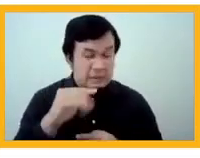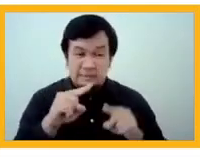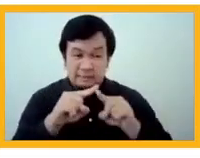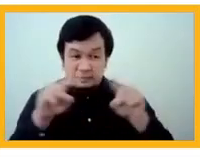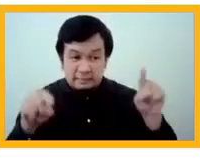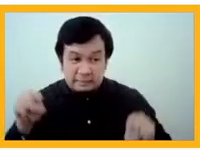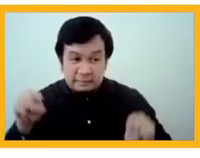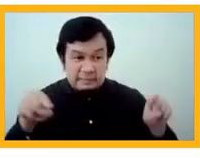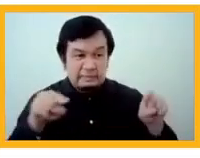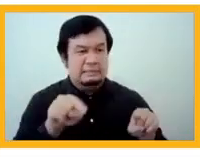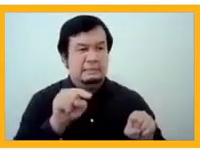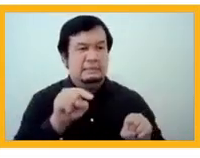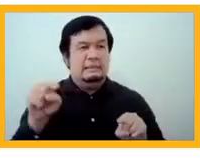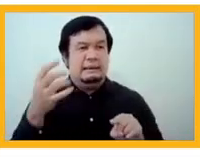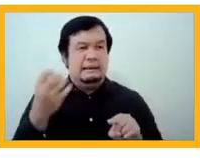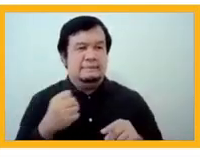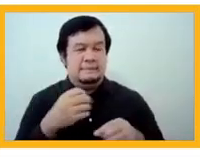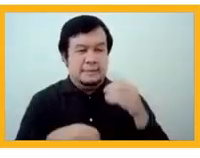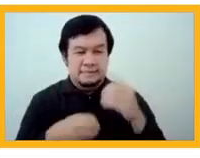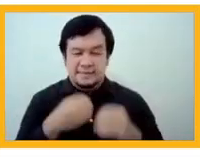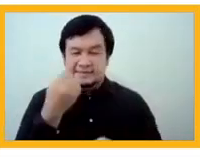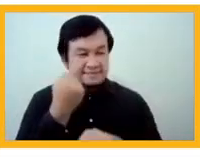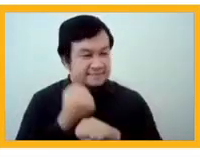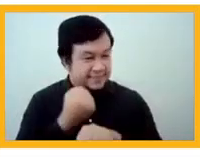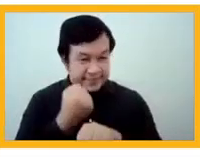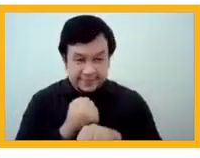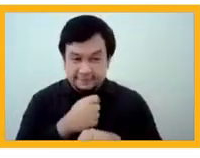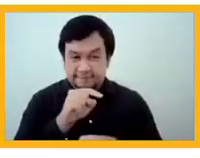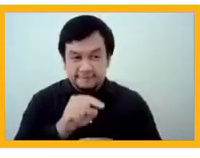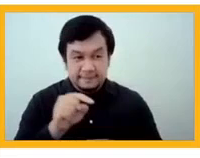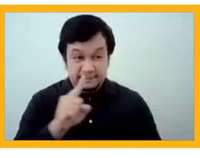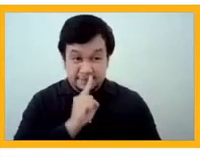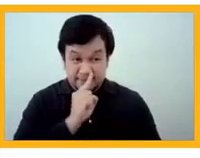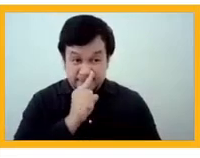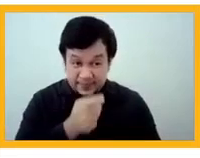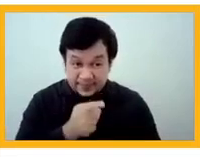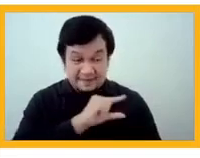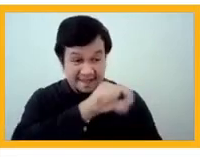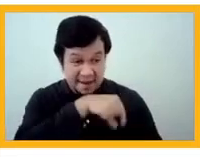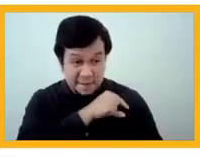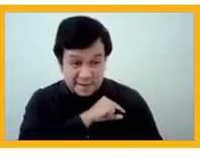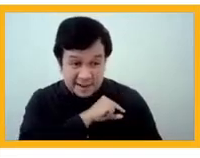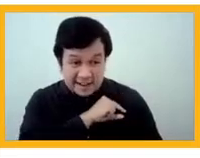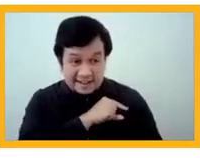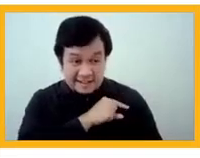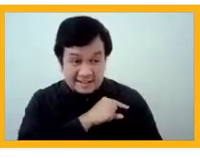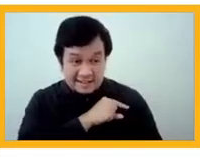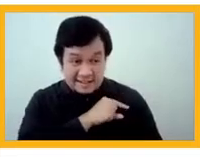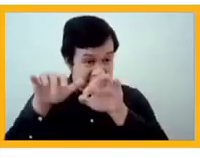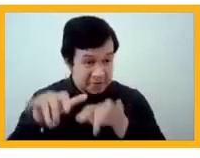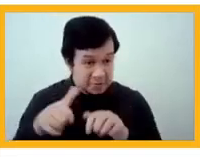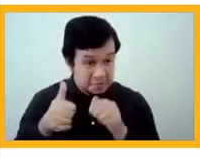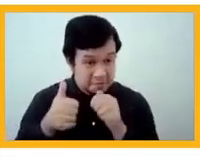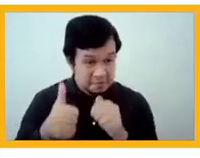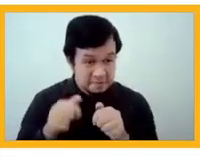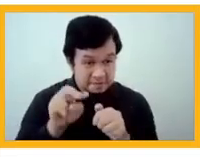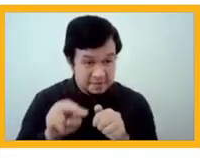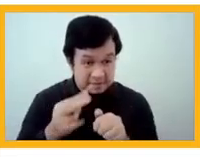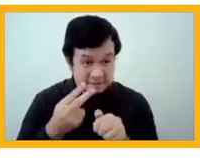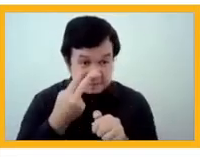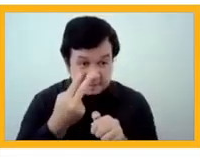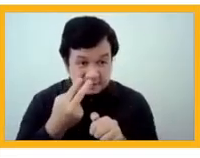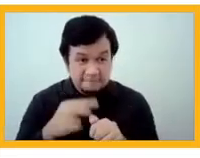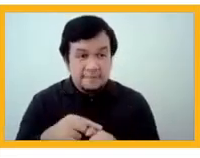really hard to know what's in fact effective. You would need typically a project management unit to monitor the implementation and drive